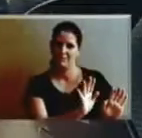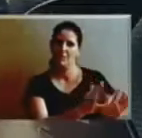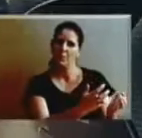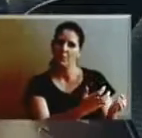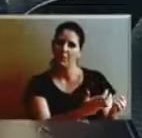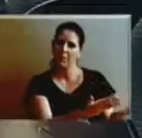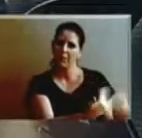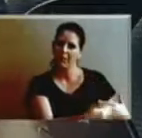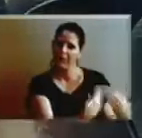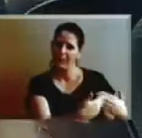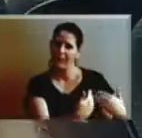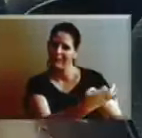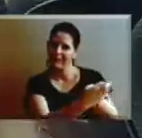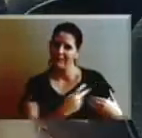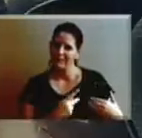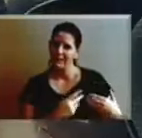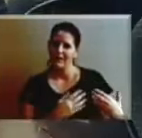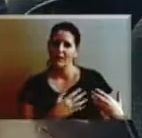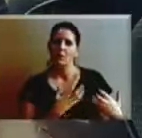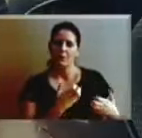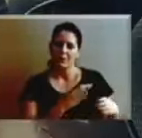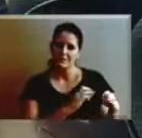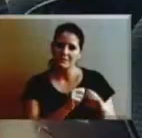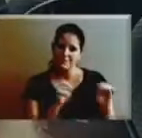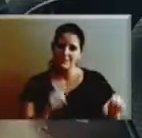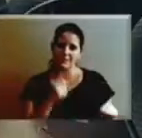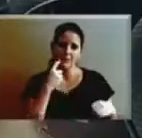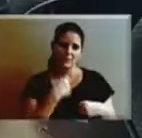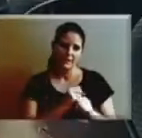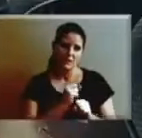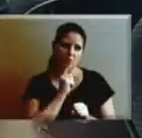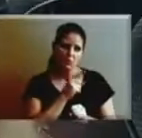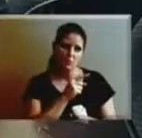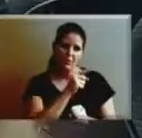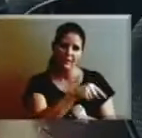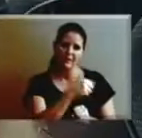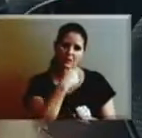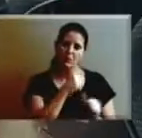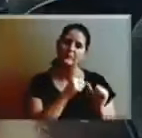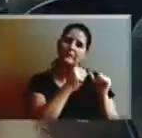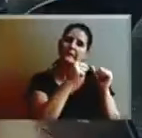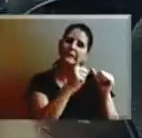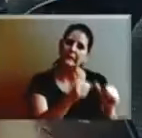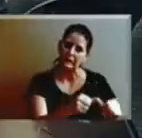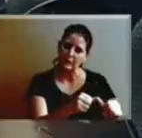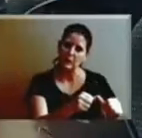back into the culture, back into the school, so that they don't make those kinds of